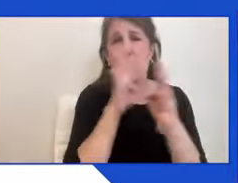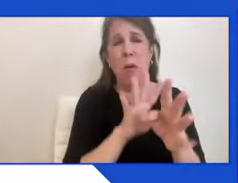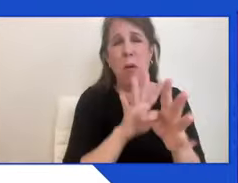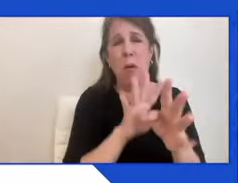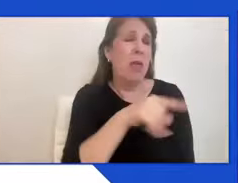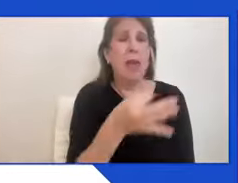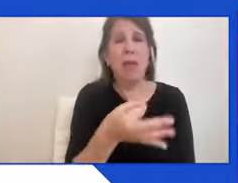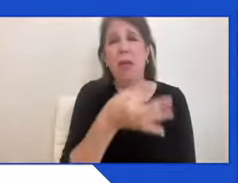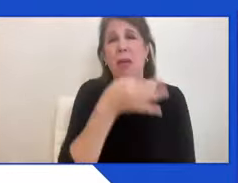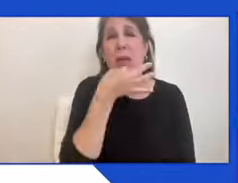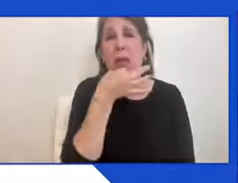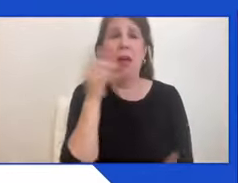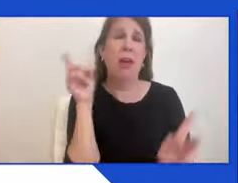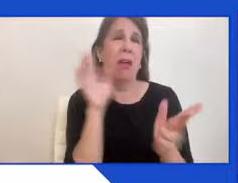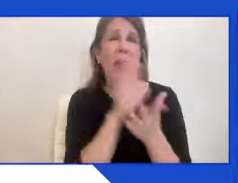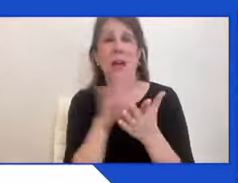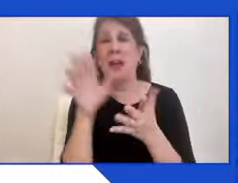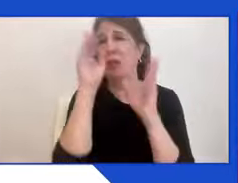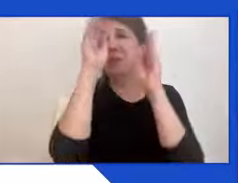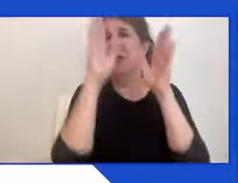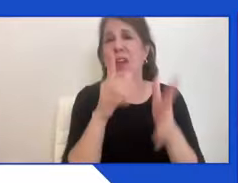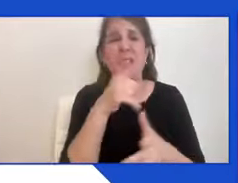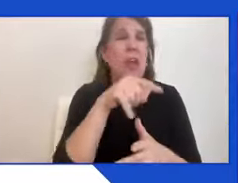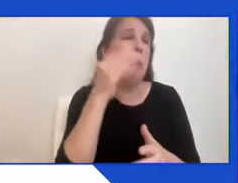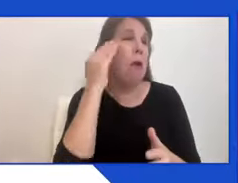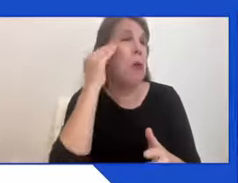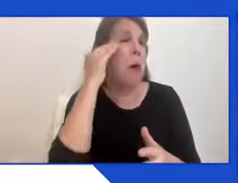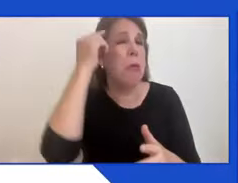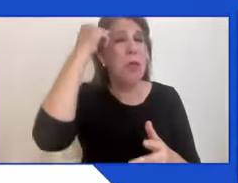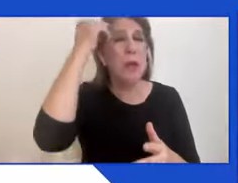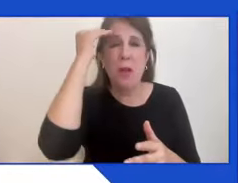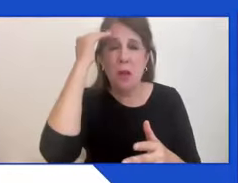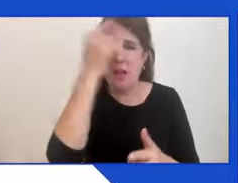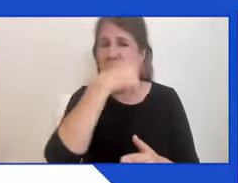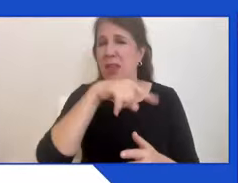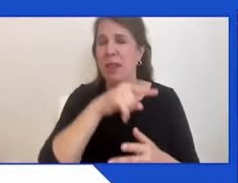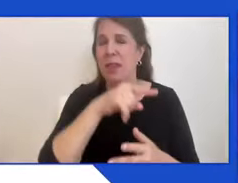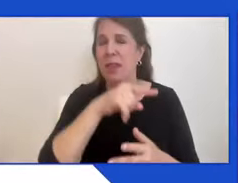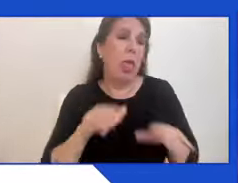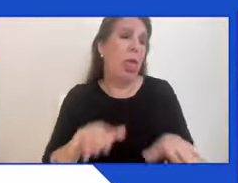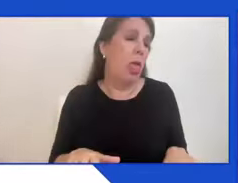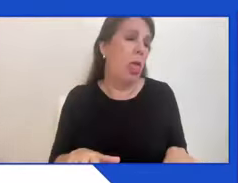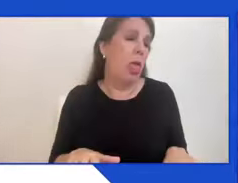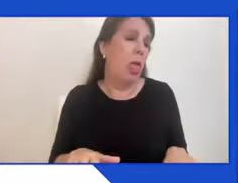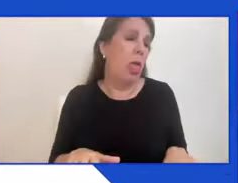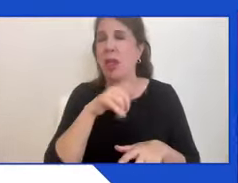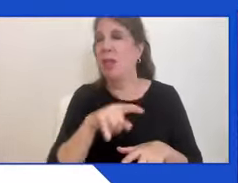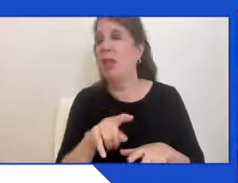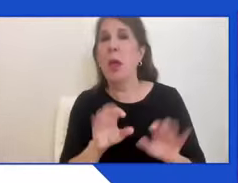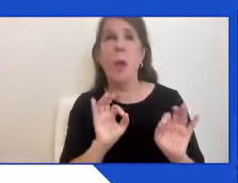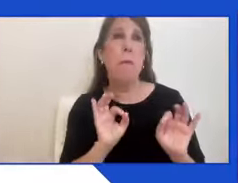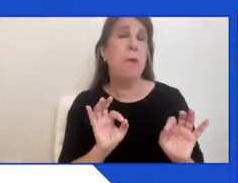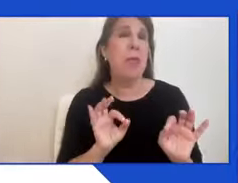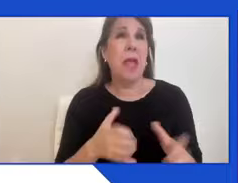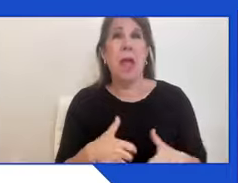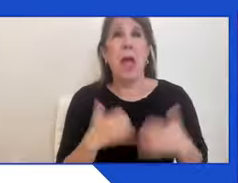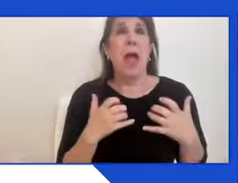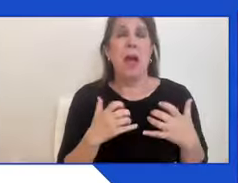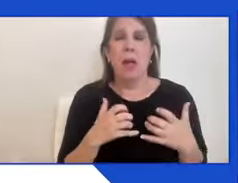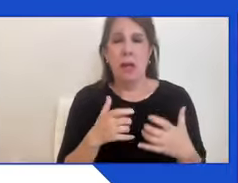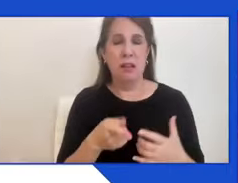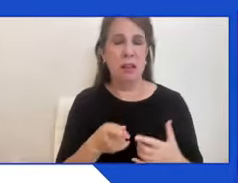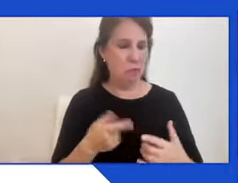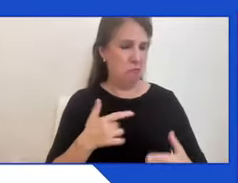the academics, the knowledgeable, the passives, the perfectly outraged, the